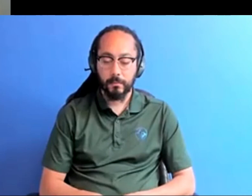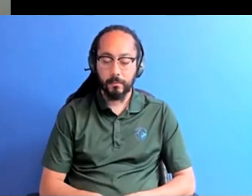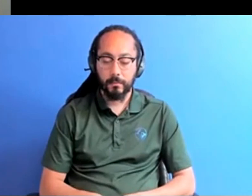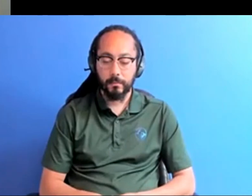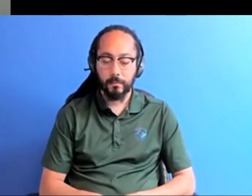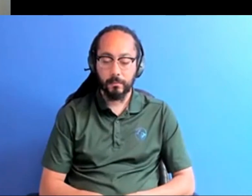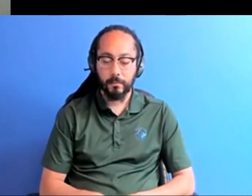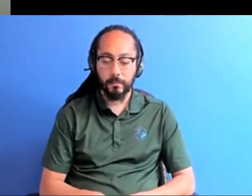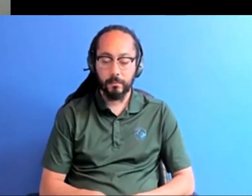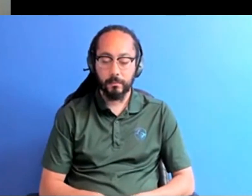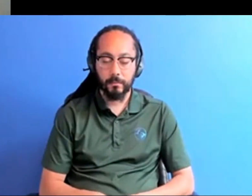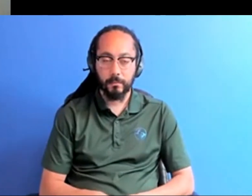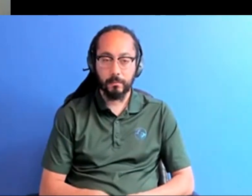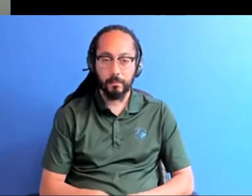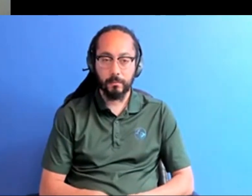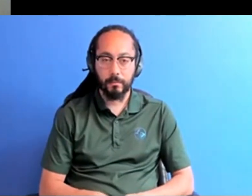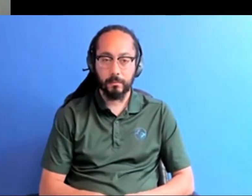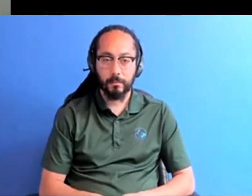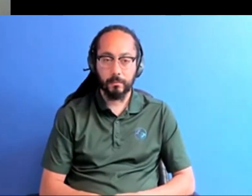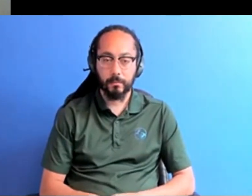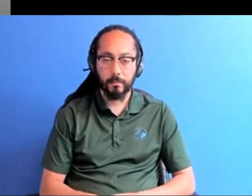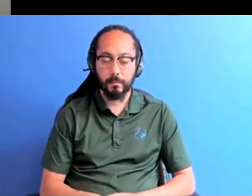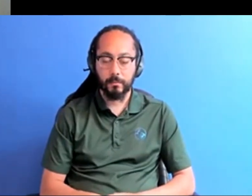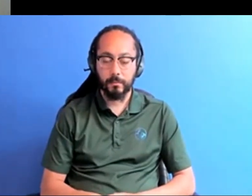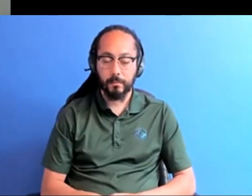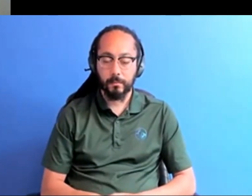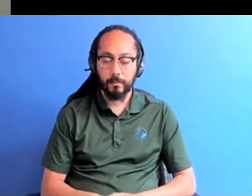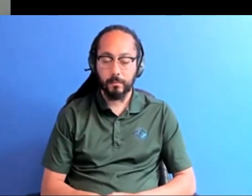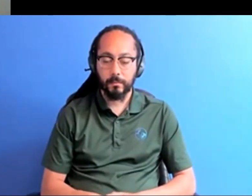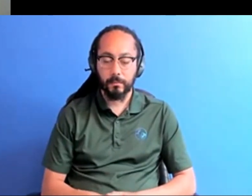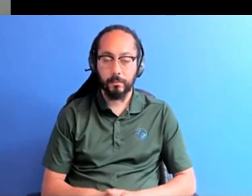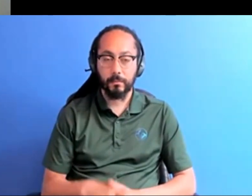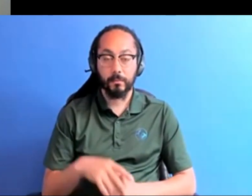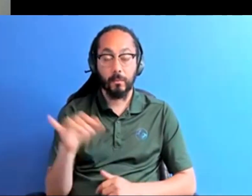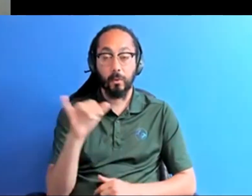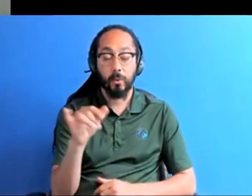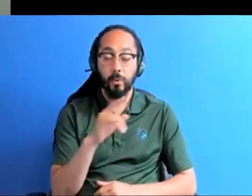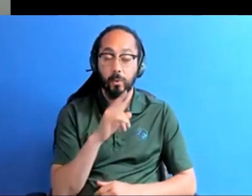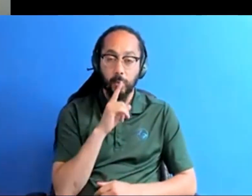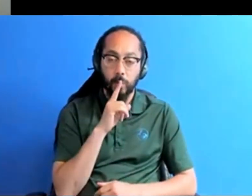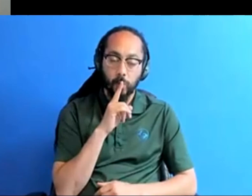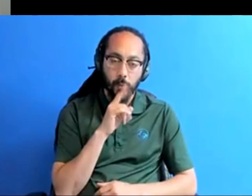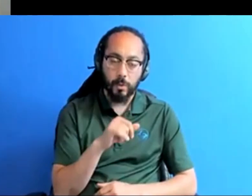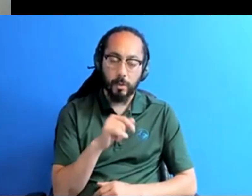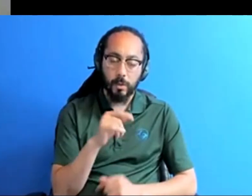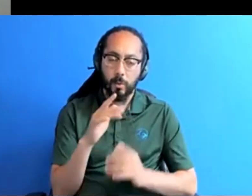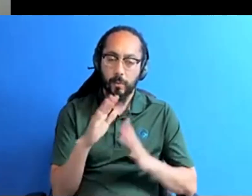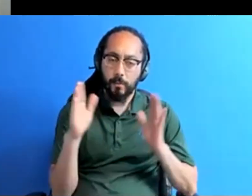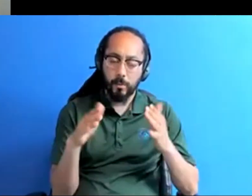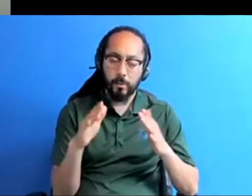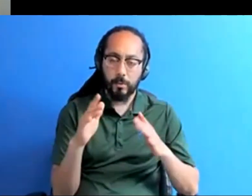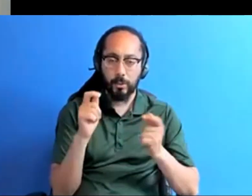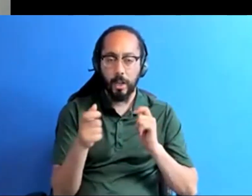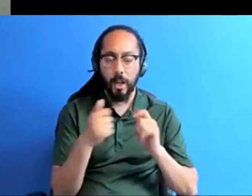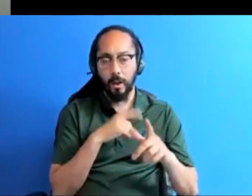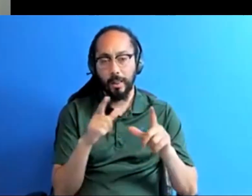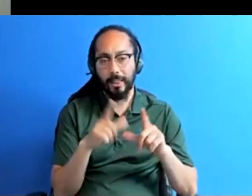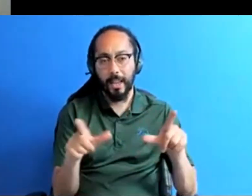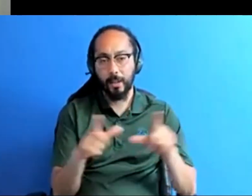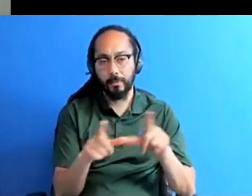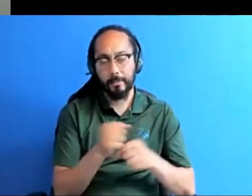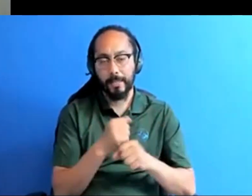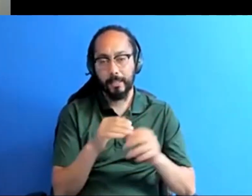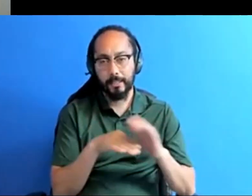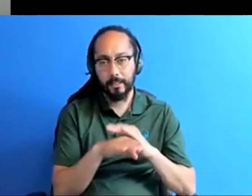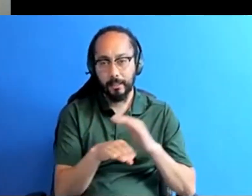also looking at, we've really worked on making our language accessible by